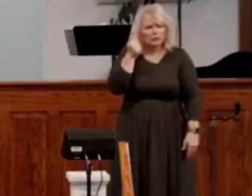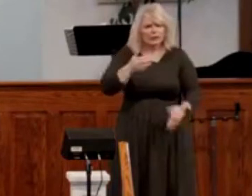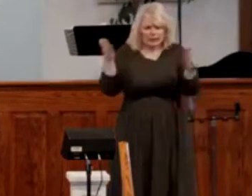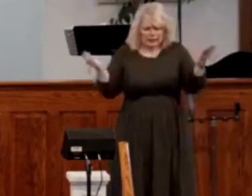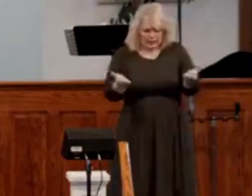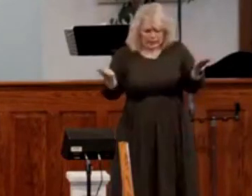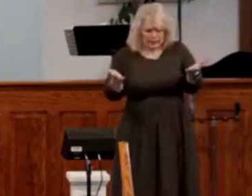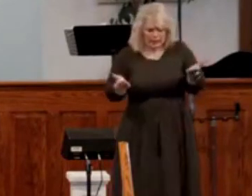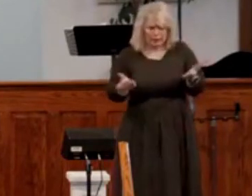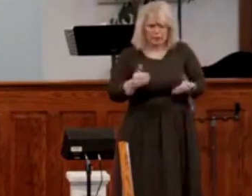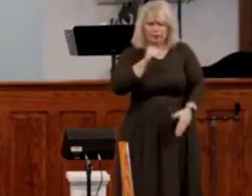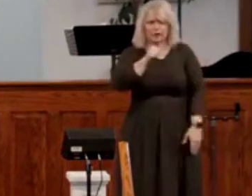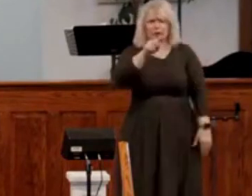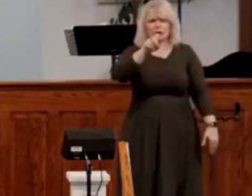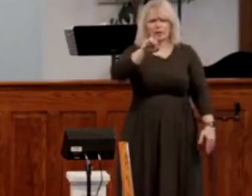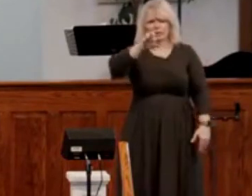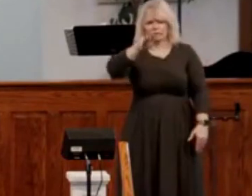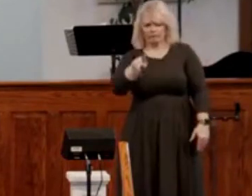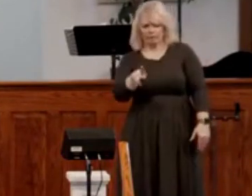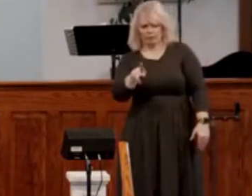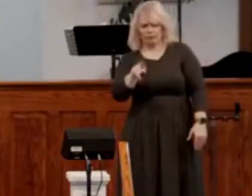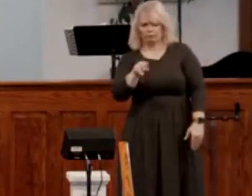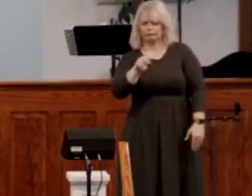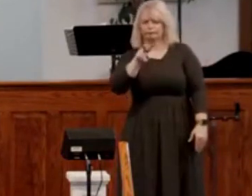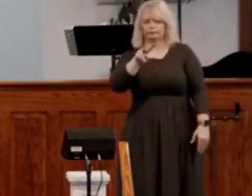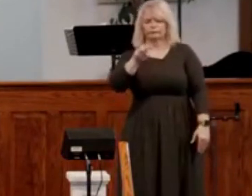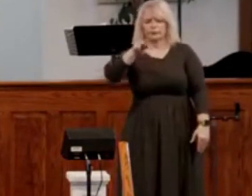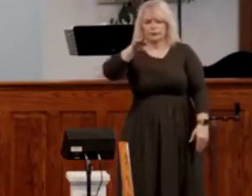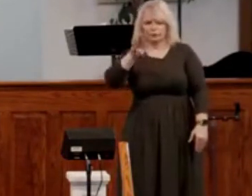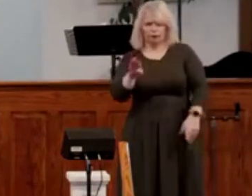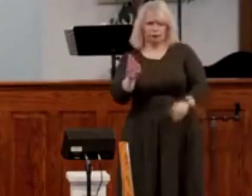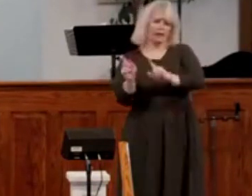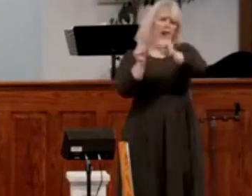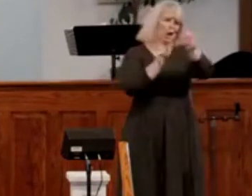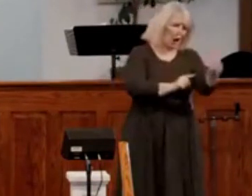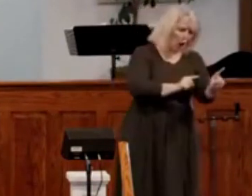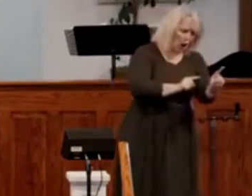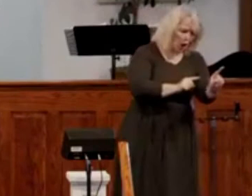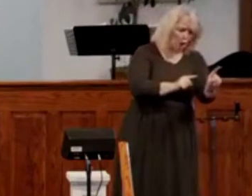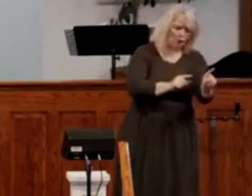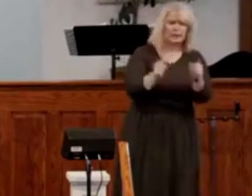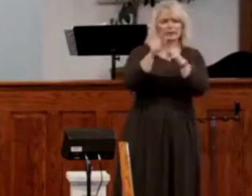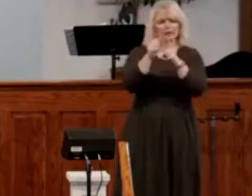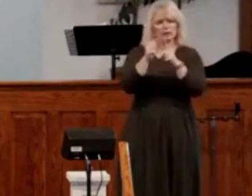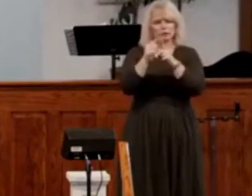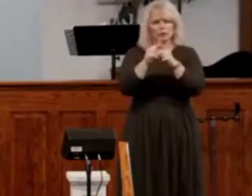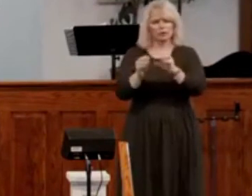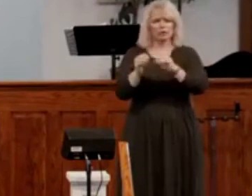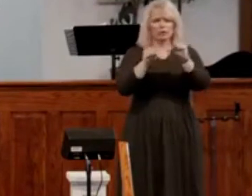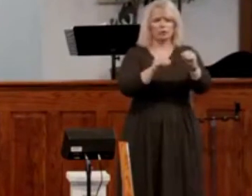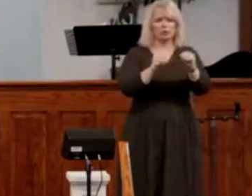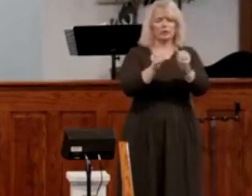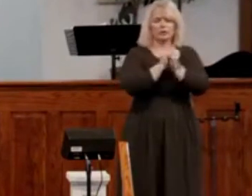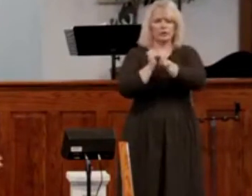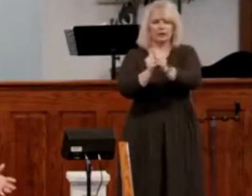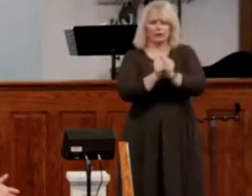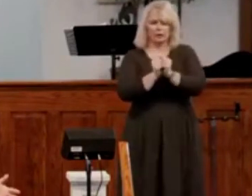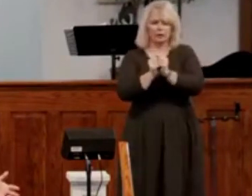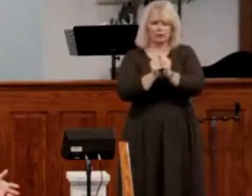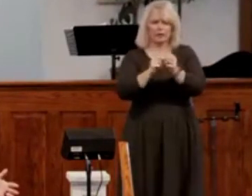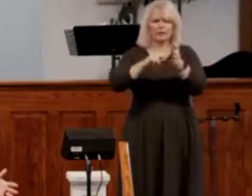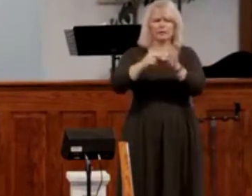just a verb, go. In the passage, it's this word that if you put it all together, it says, while you are